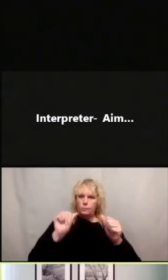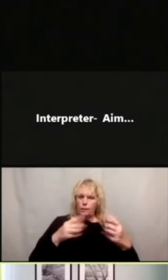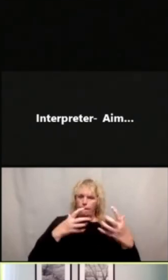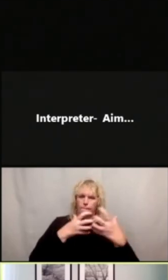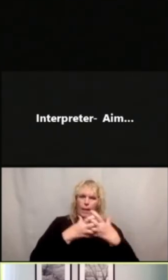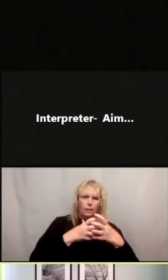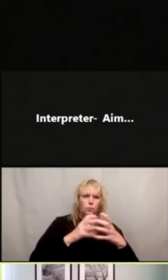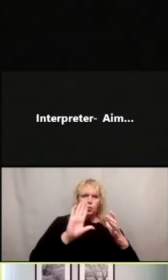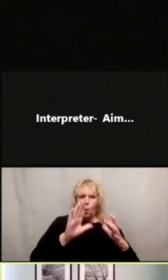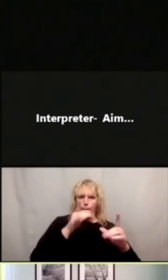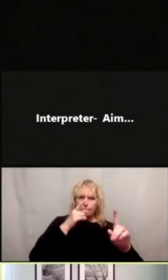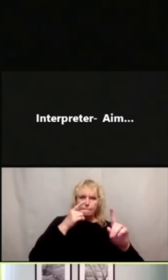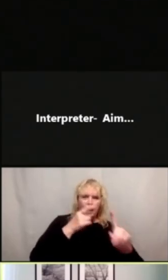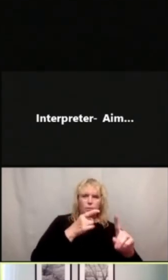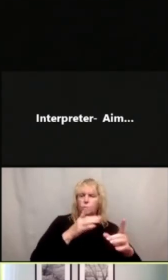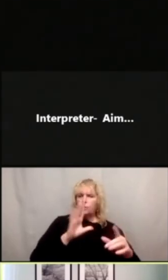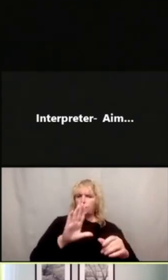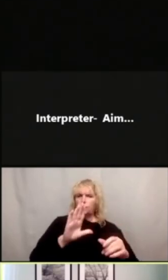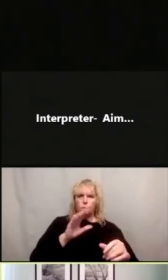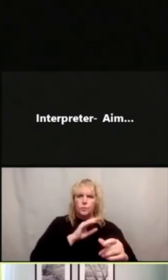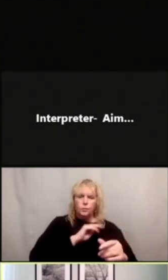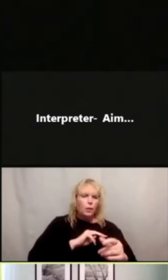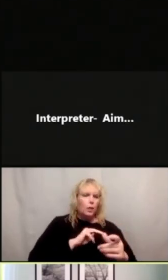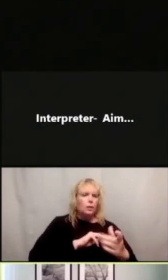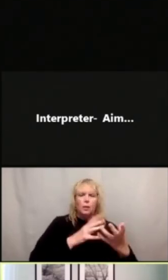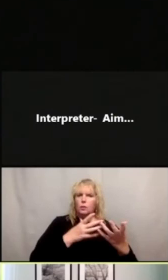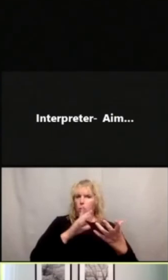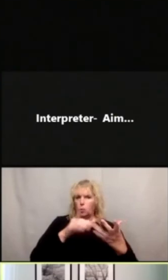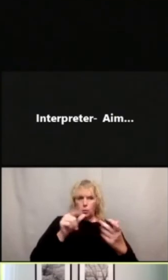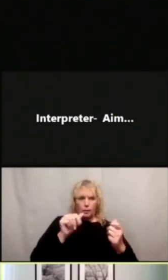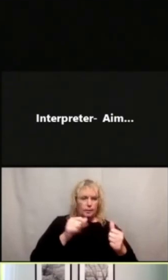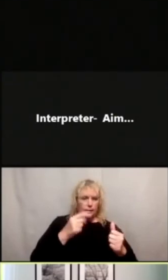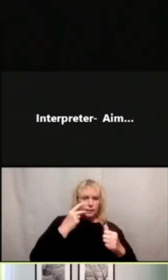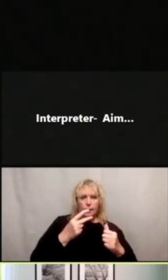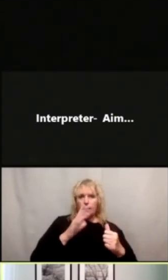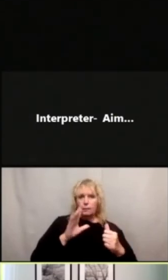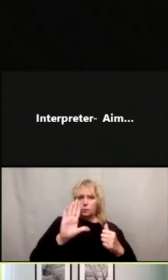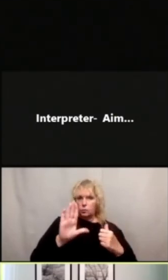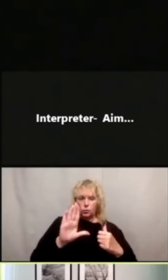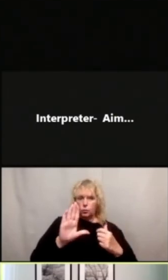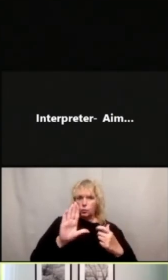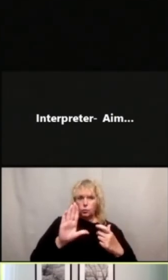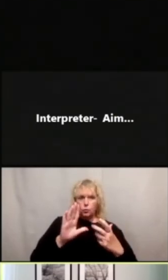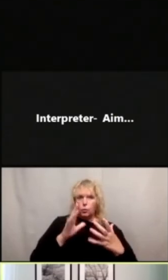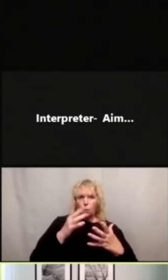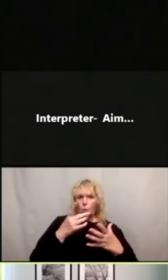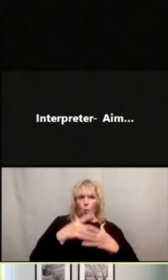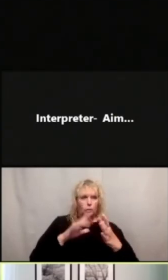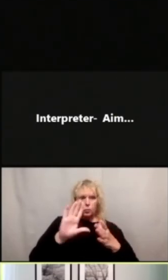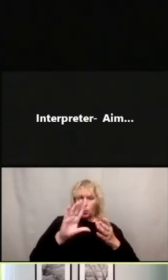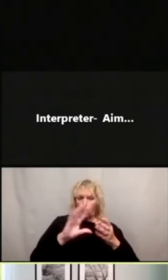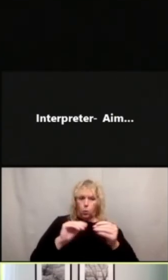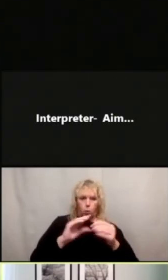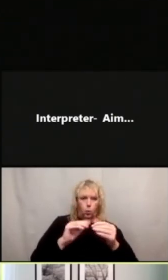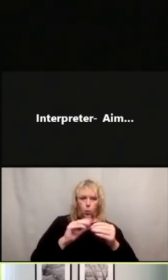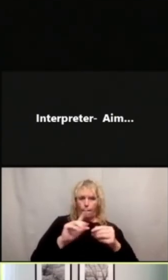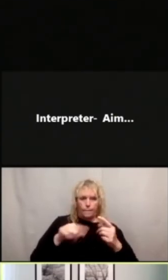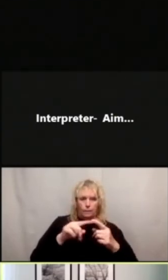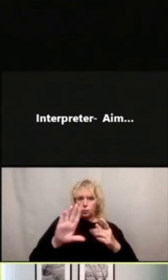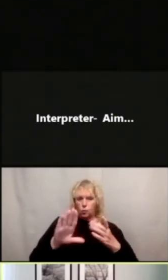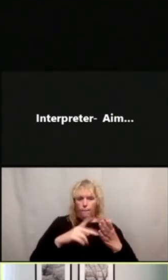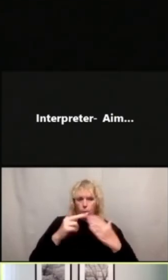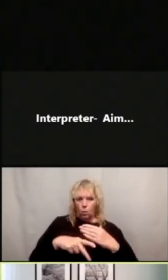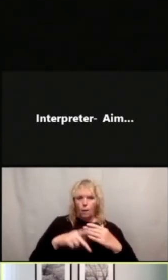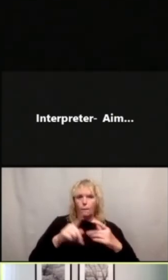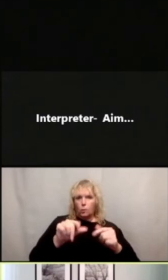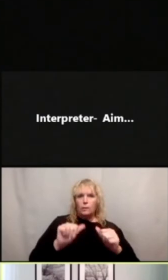goals. If you are trying to do more screenings, for instance, well, that's a great opportunity to reach out and get the word out about the program that you're trying